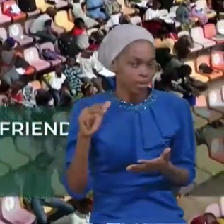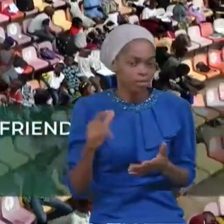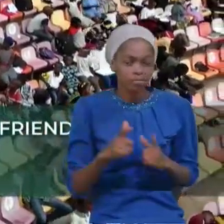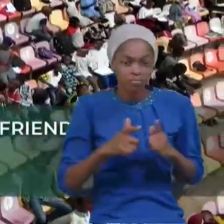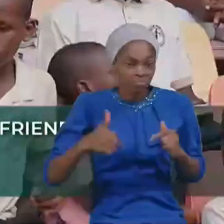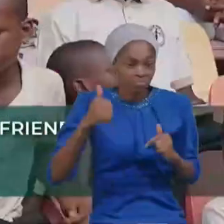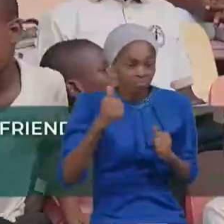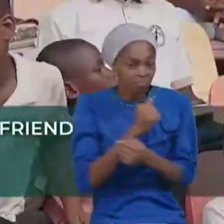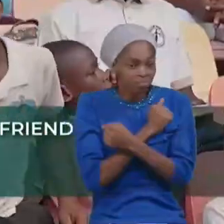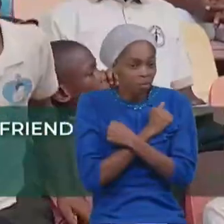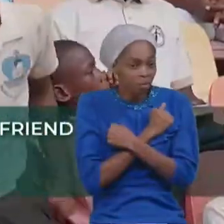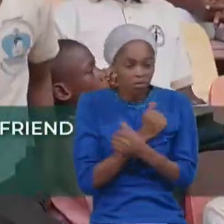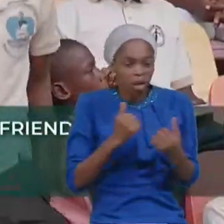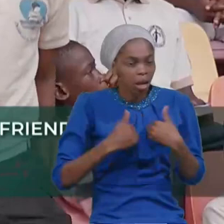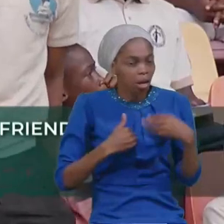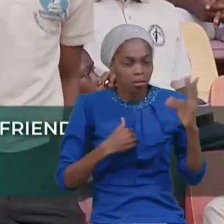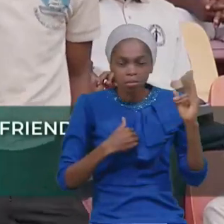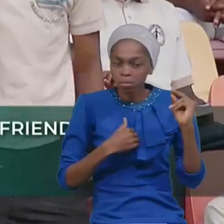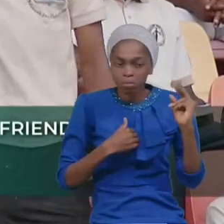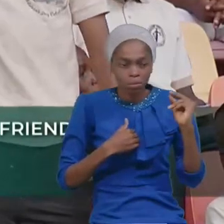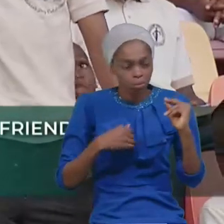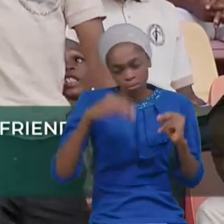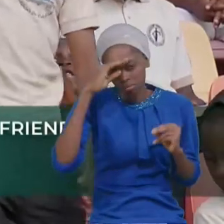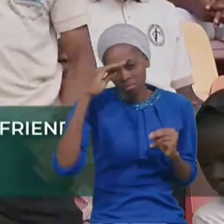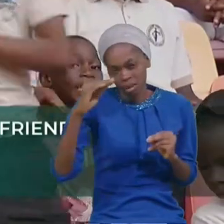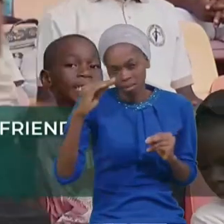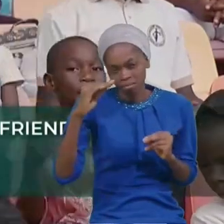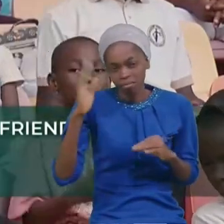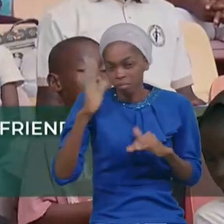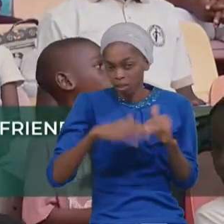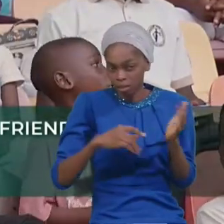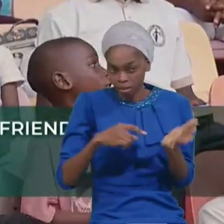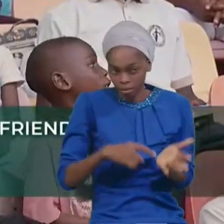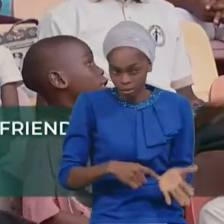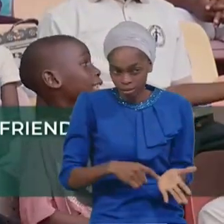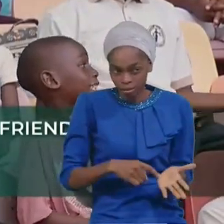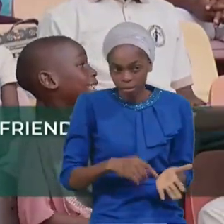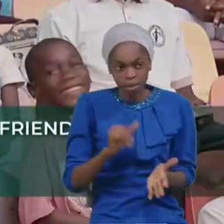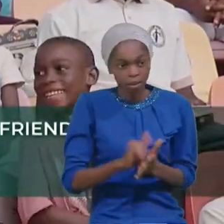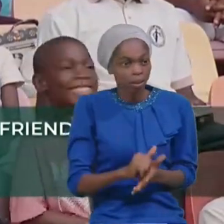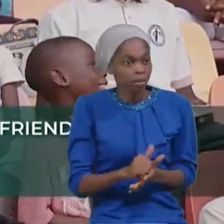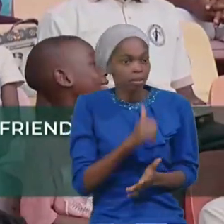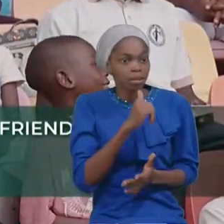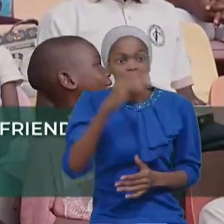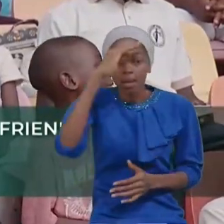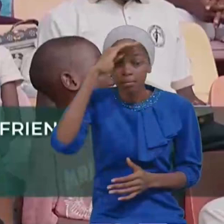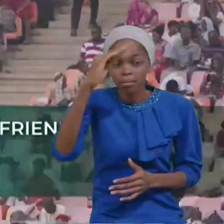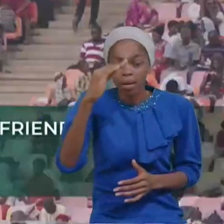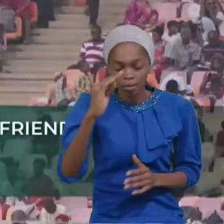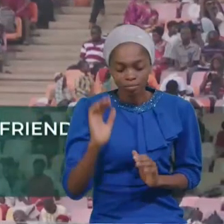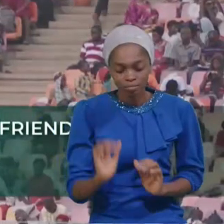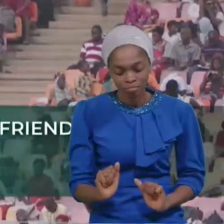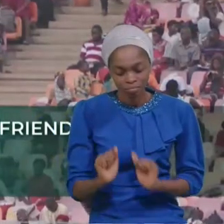this, that a man should lay down his life for his